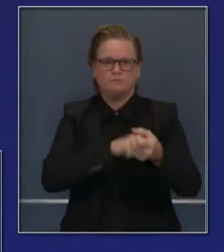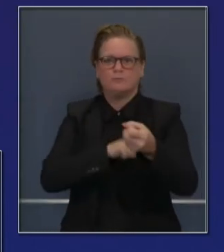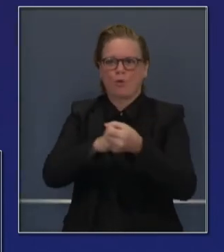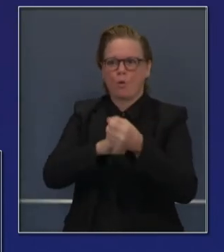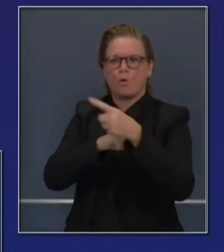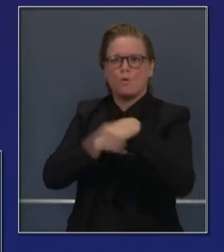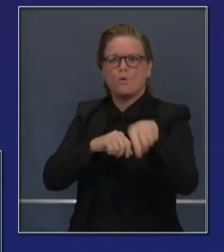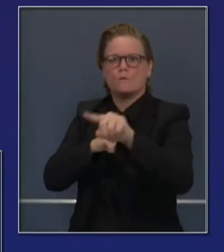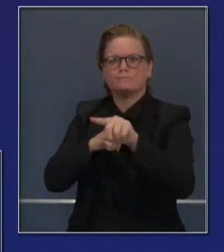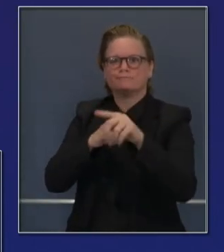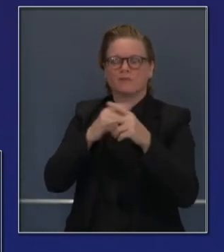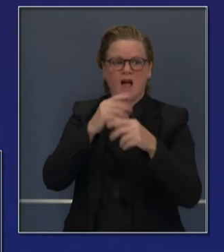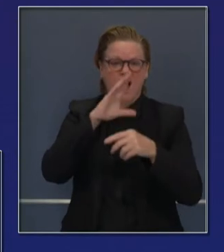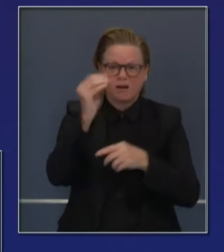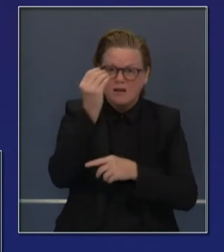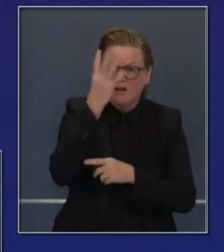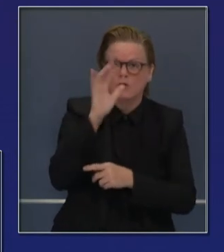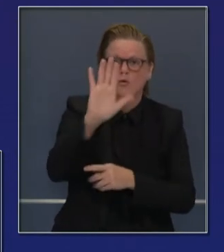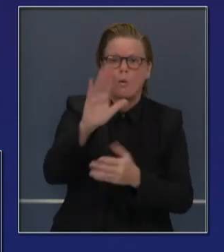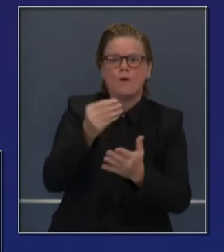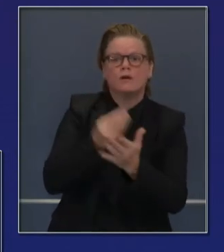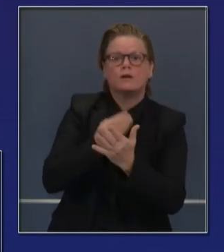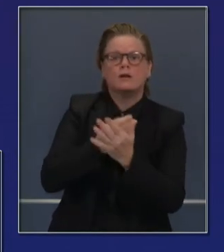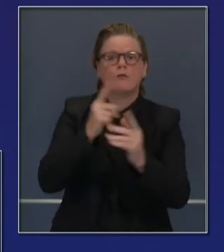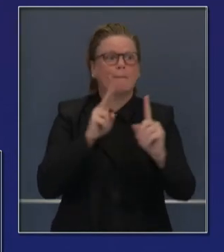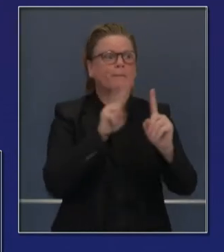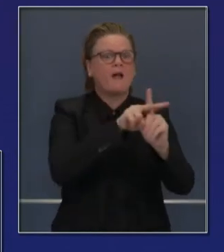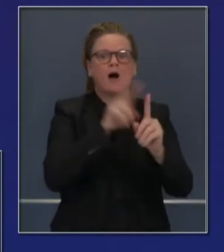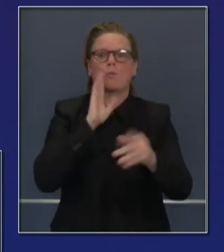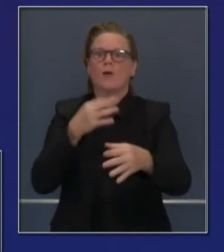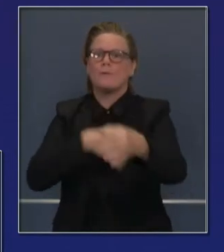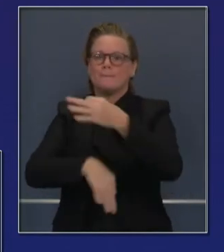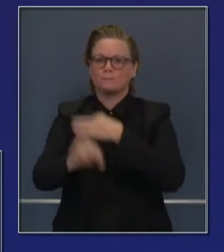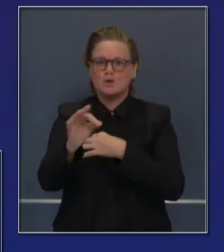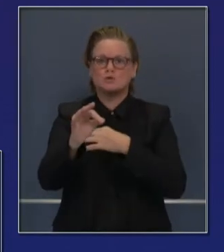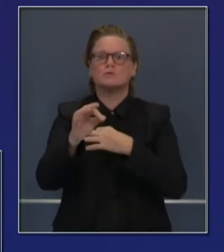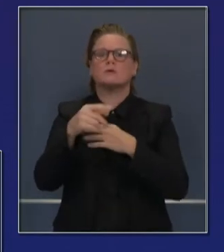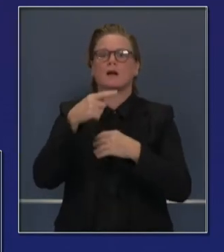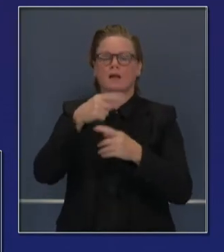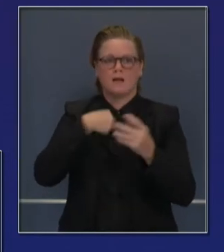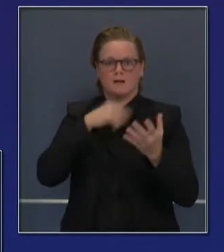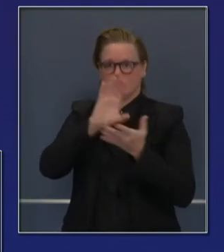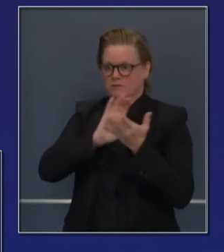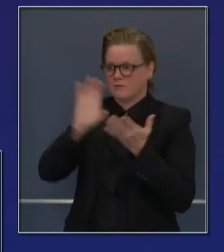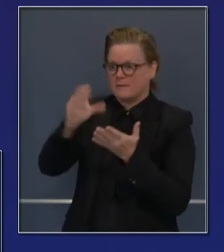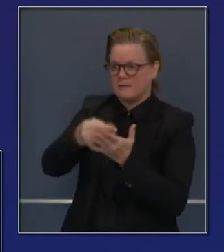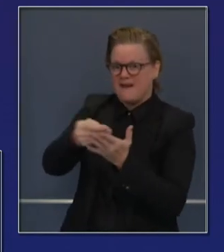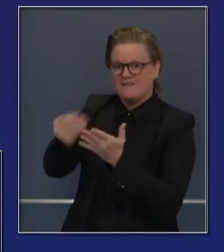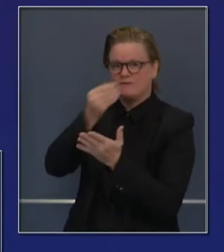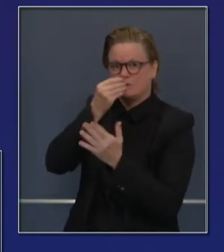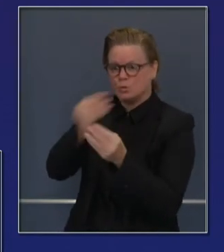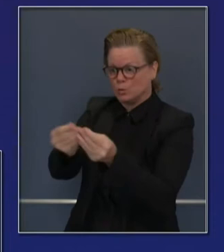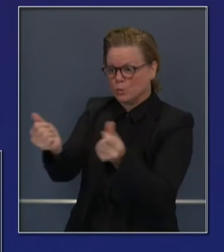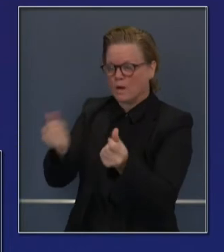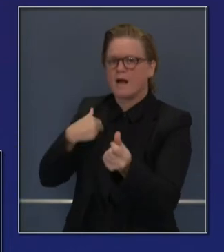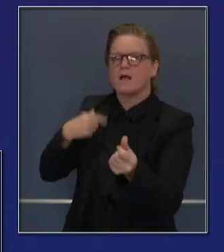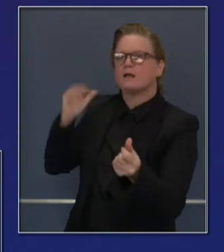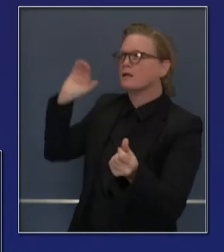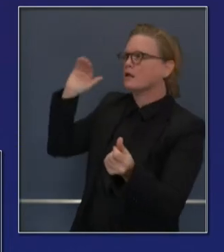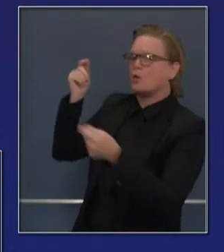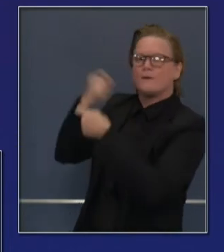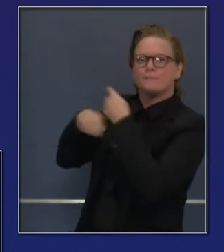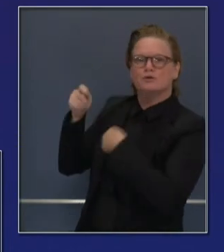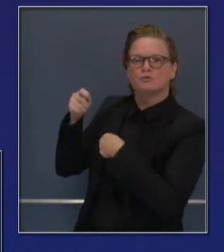25% pickup, to provide 100% free meals, 3 hot meals a day to our